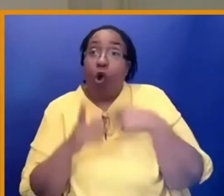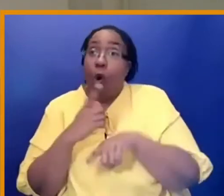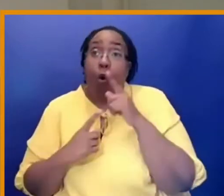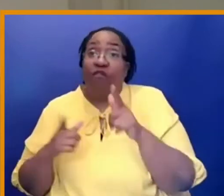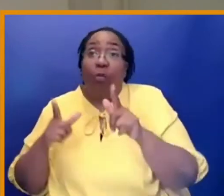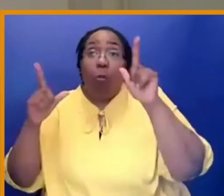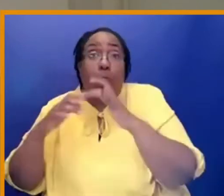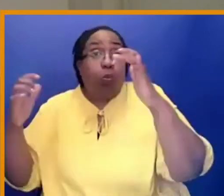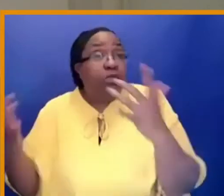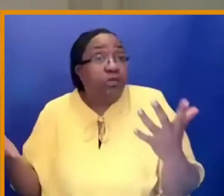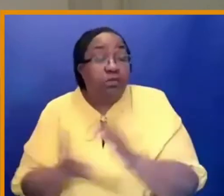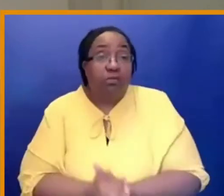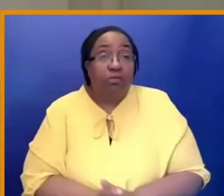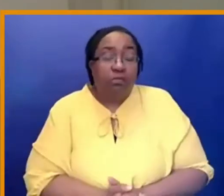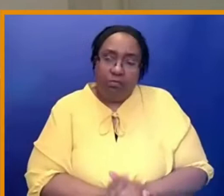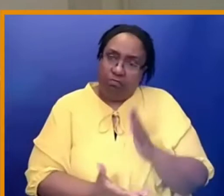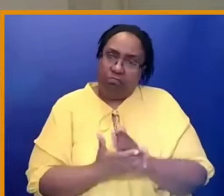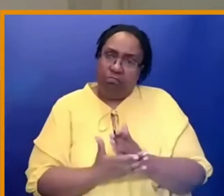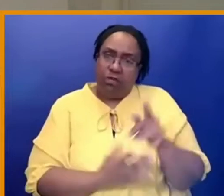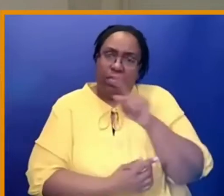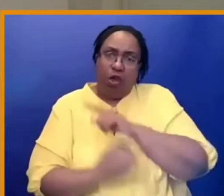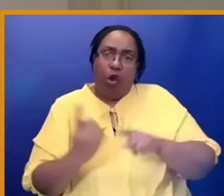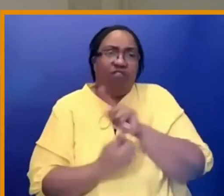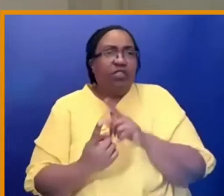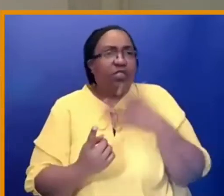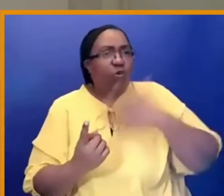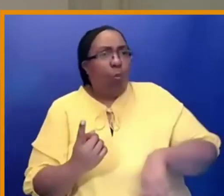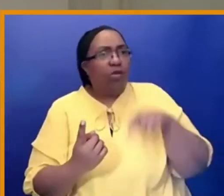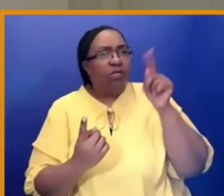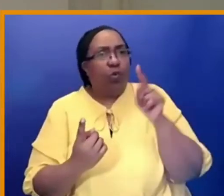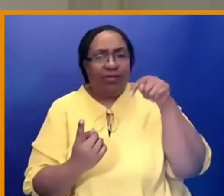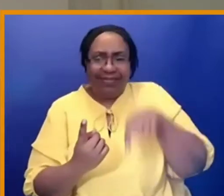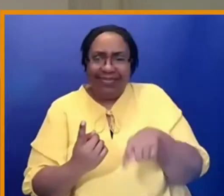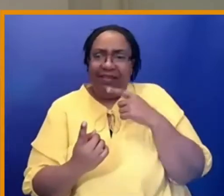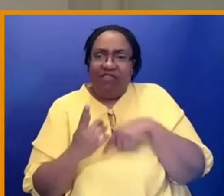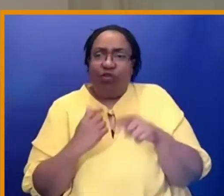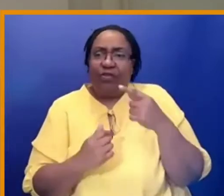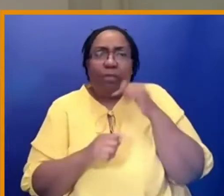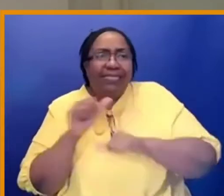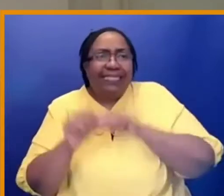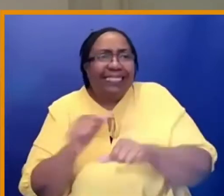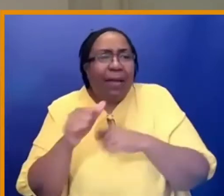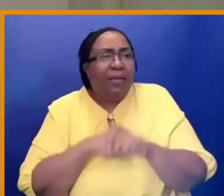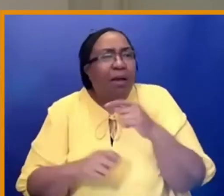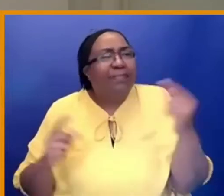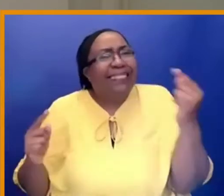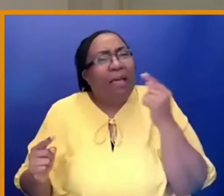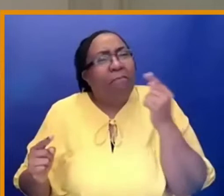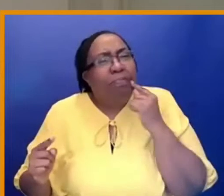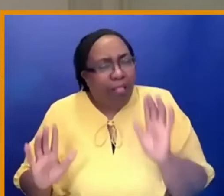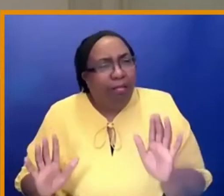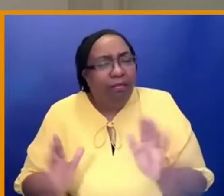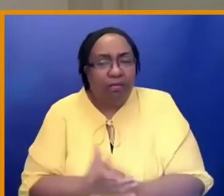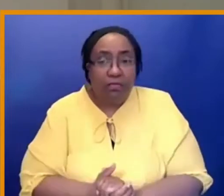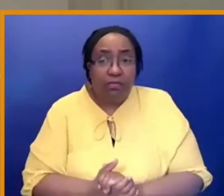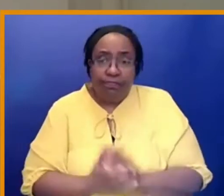Conference Committee is aiming to do here is to simplify and to liberalise the existing procedure. At the moment, in conference standing orders, there